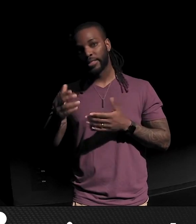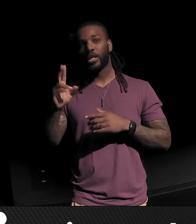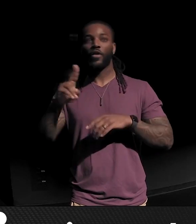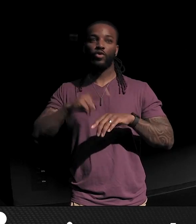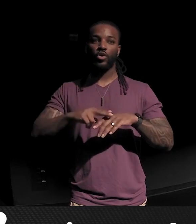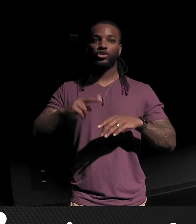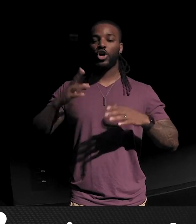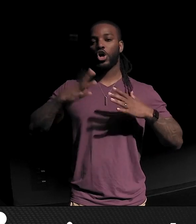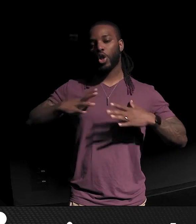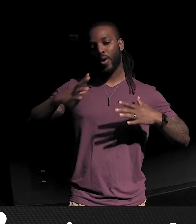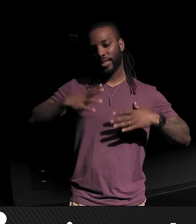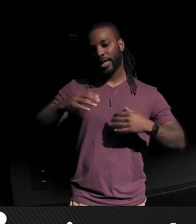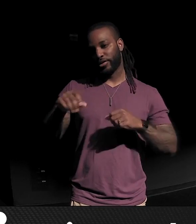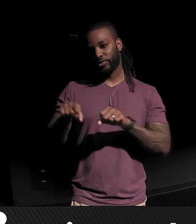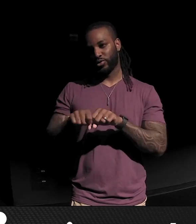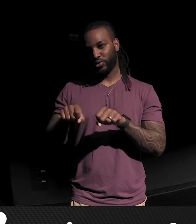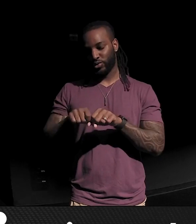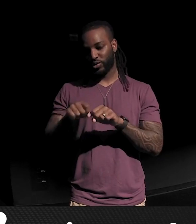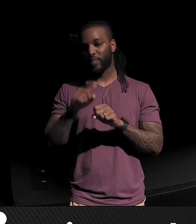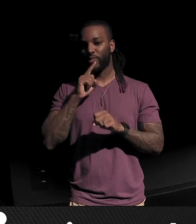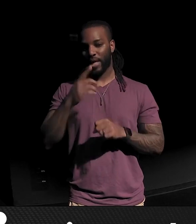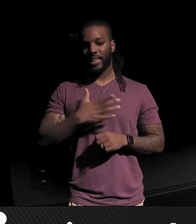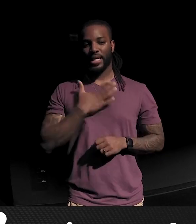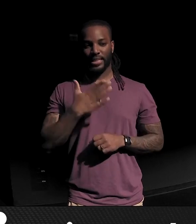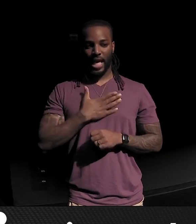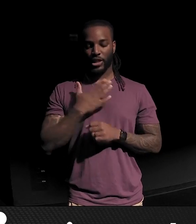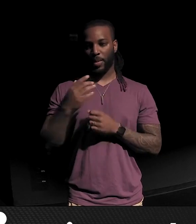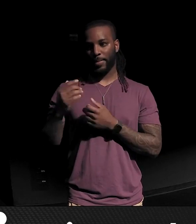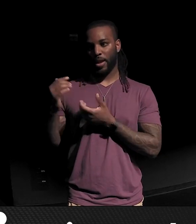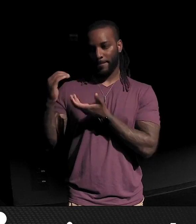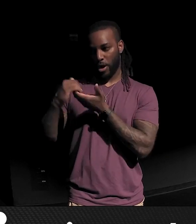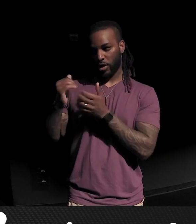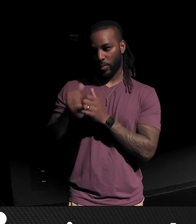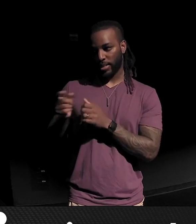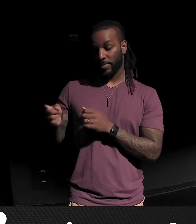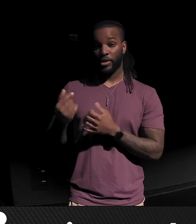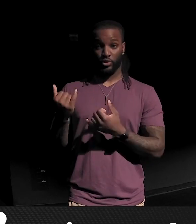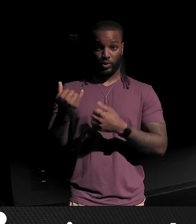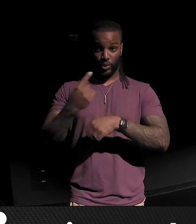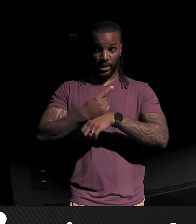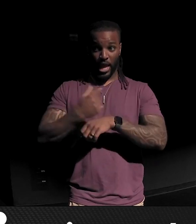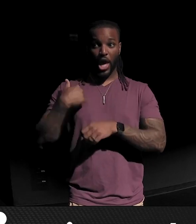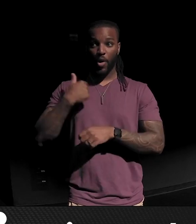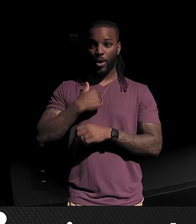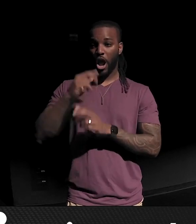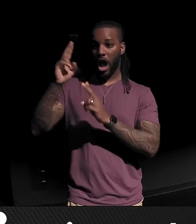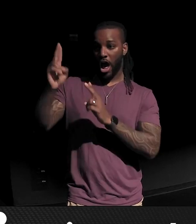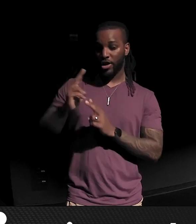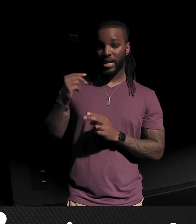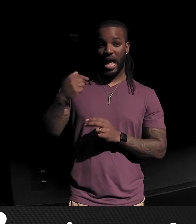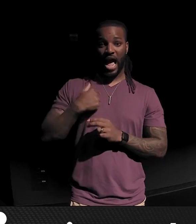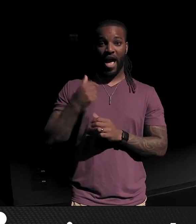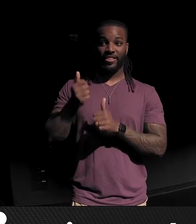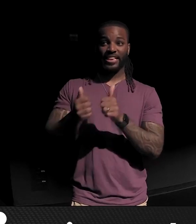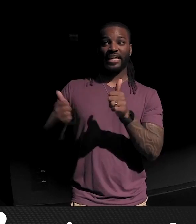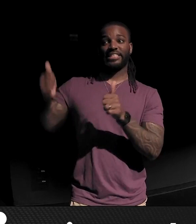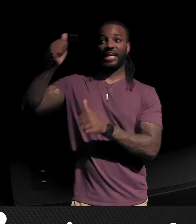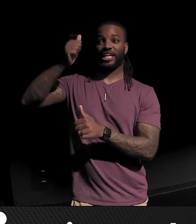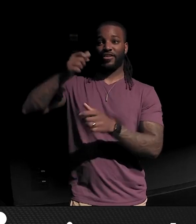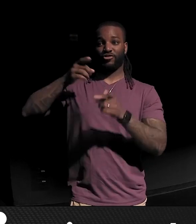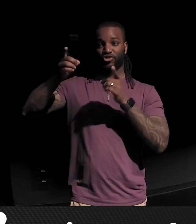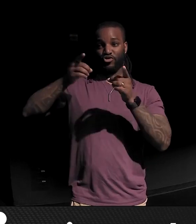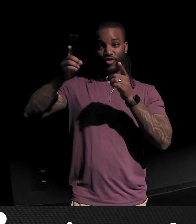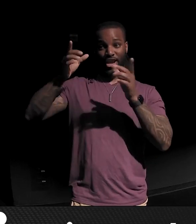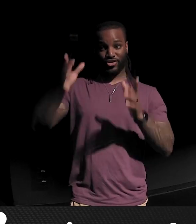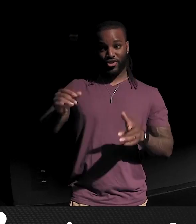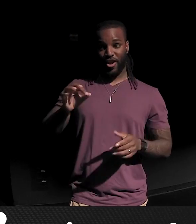clothing and shoes. So we're really glad to be partnering with them. And today, we are honored to have the executive director of